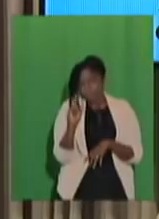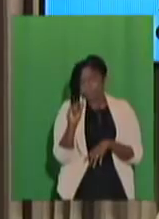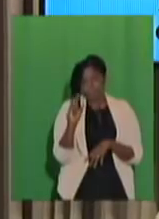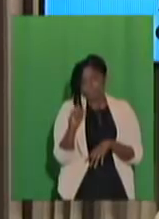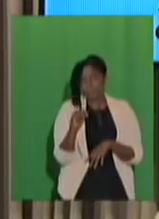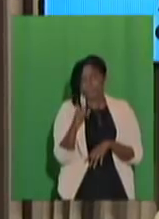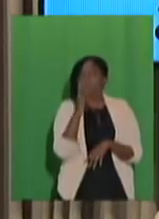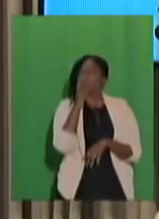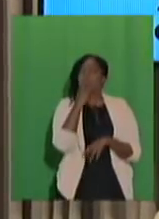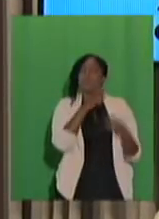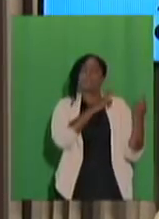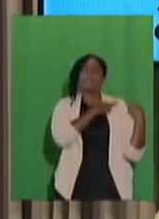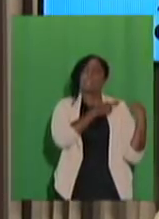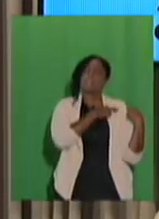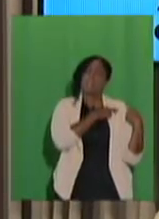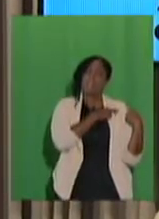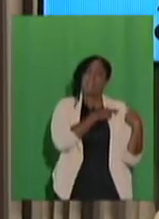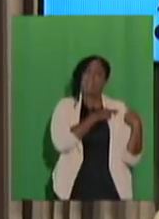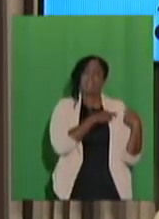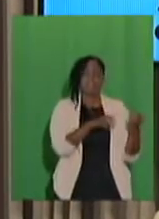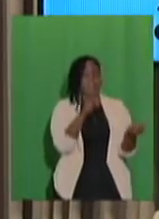of the clinicians.